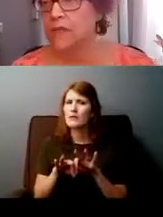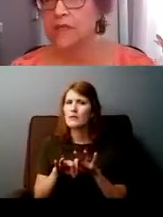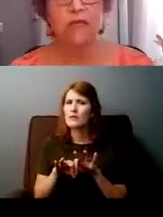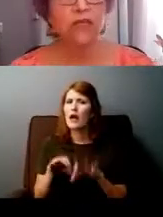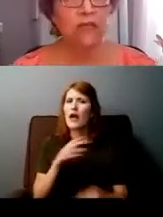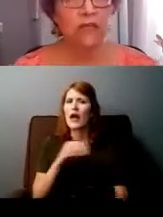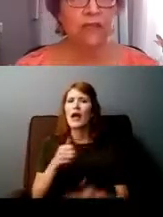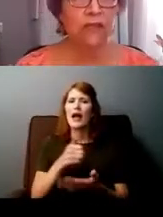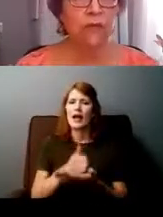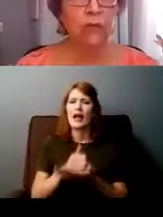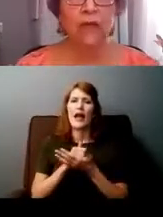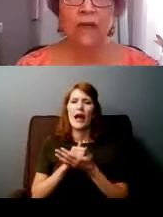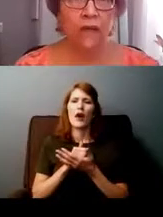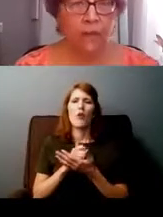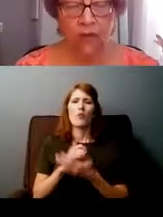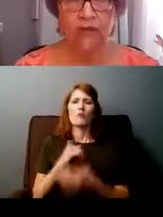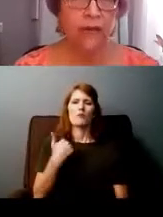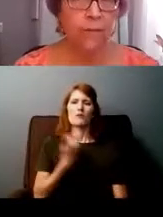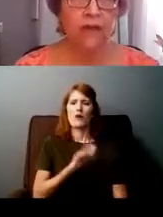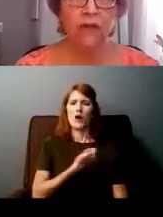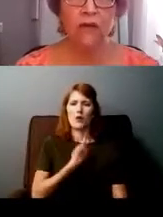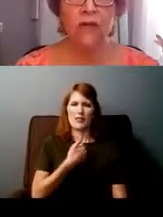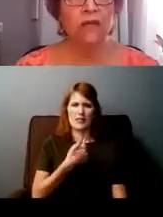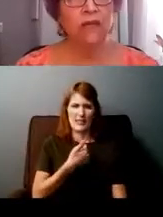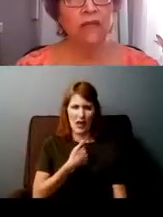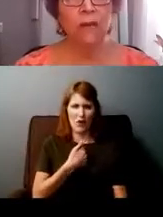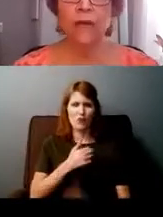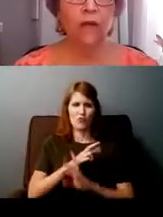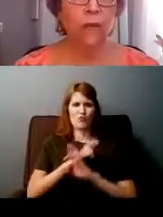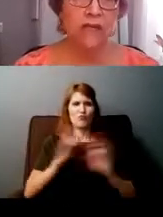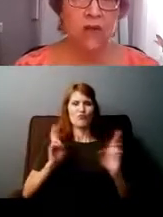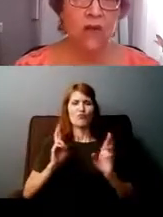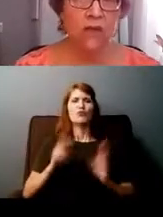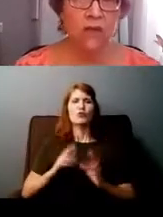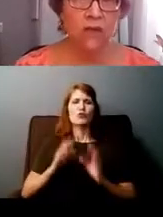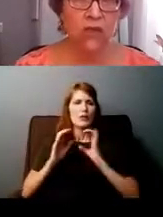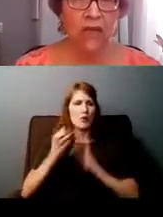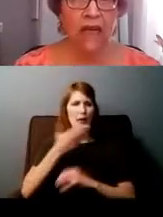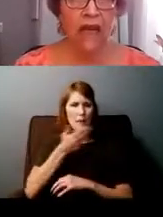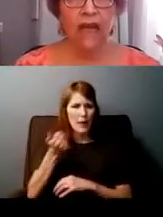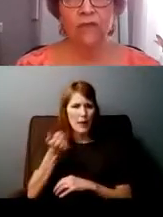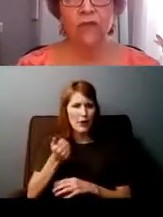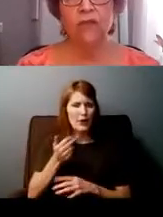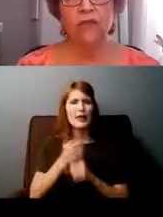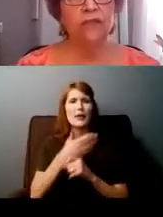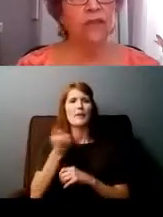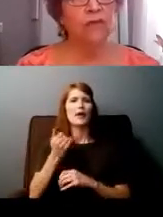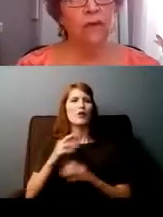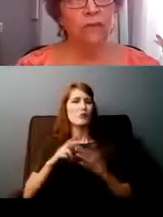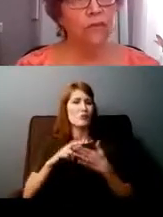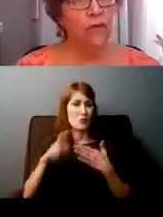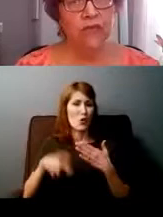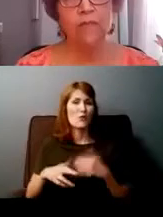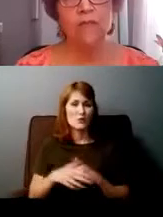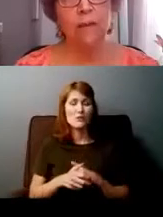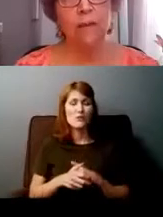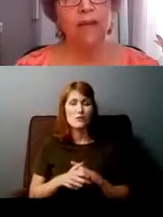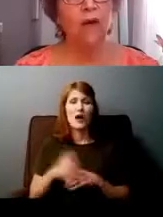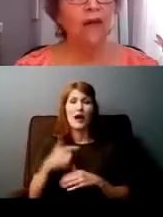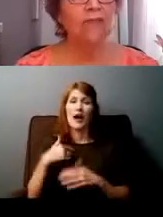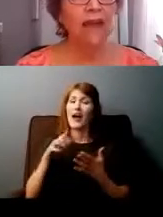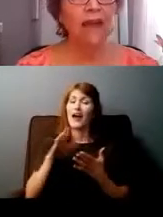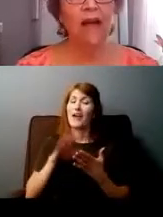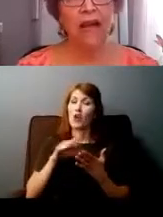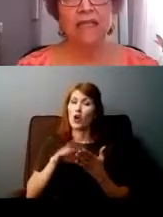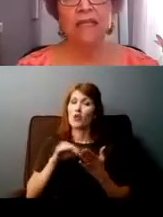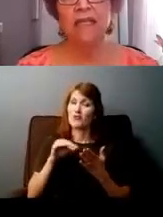ourselves positioned to communicate better, to get better results. I've learned for some time now,